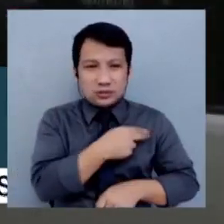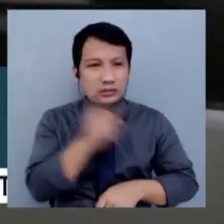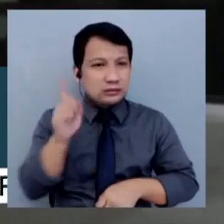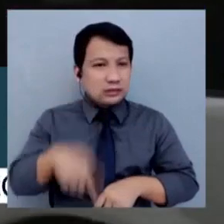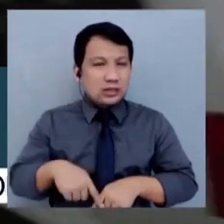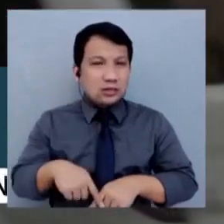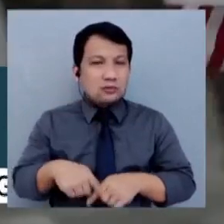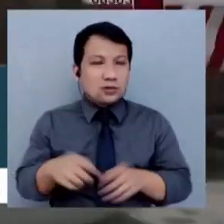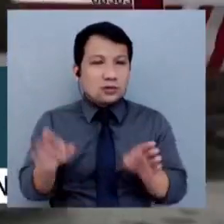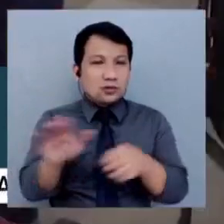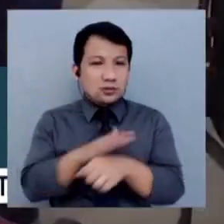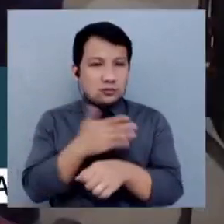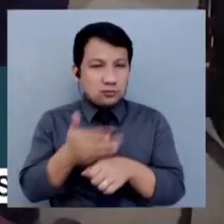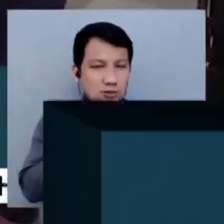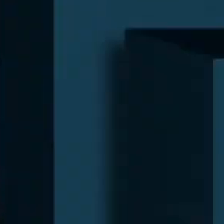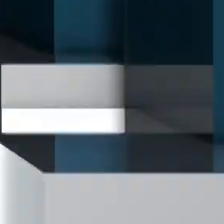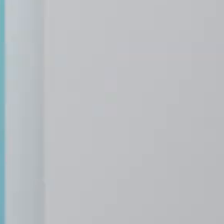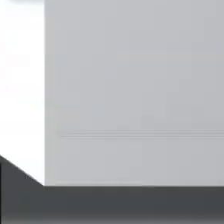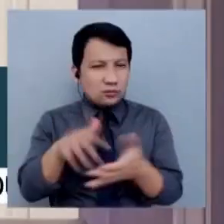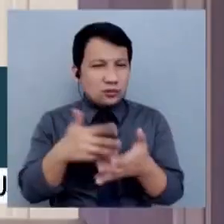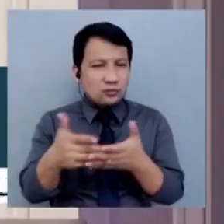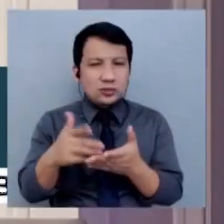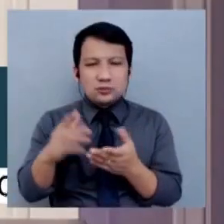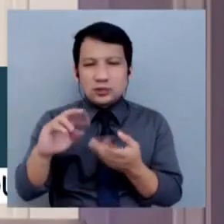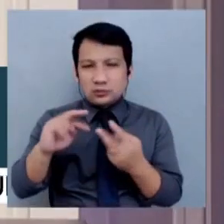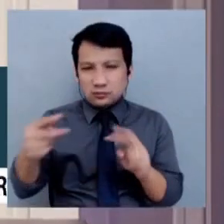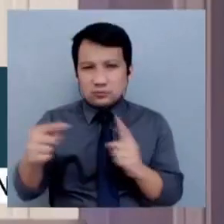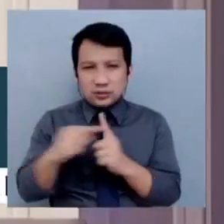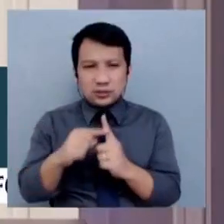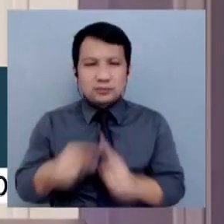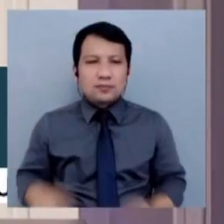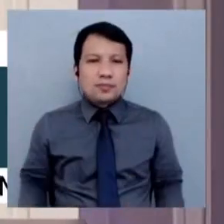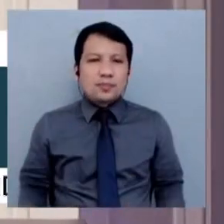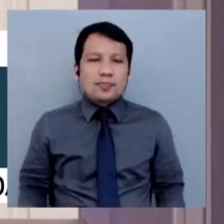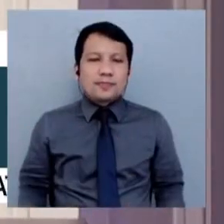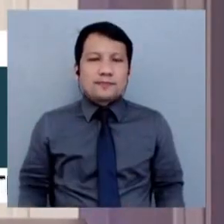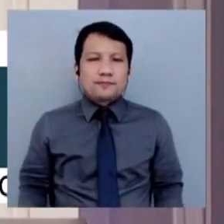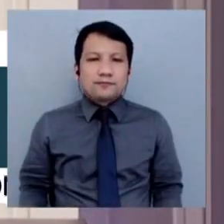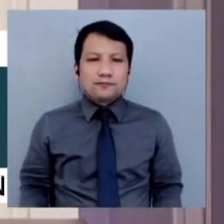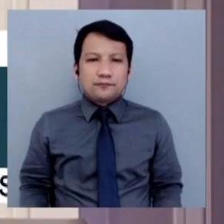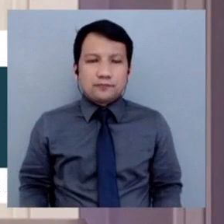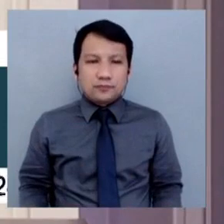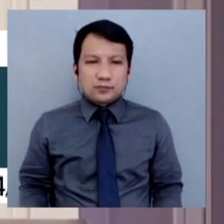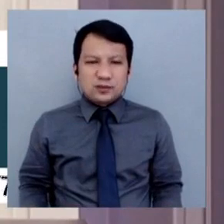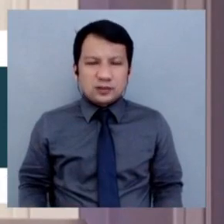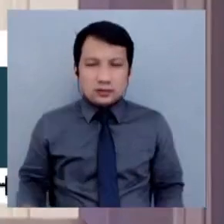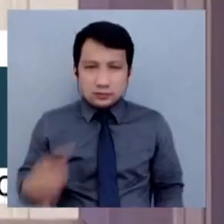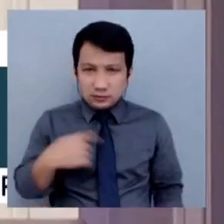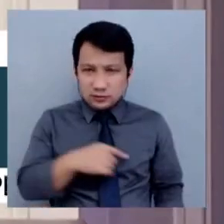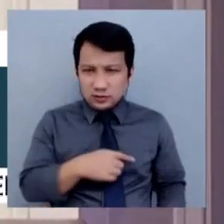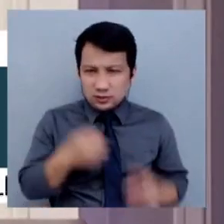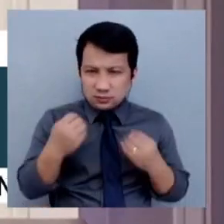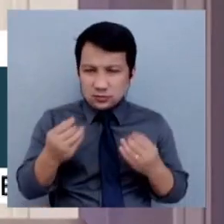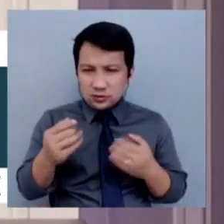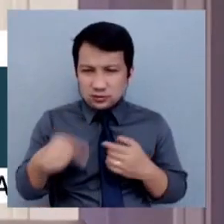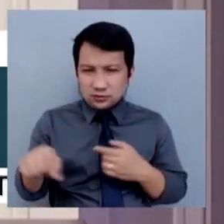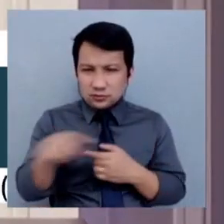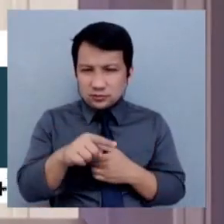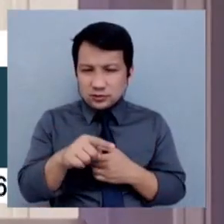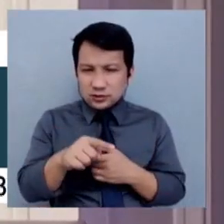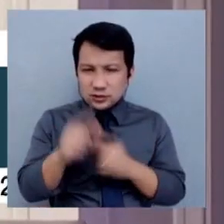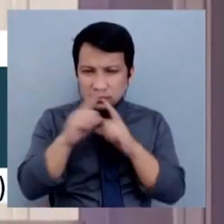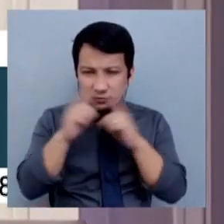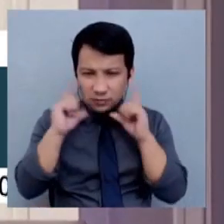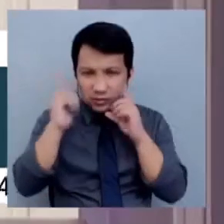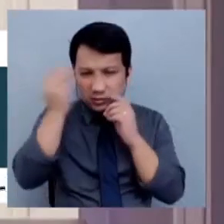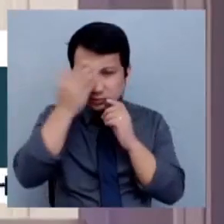overrun by cases. That's why we stockpiled and pre-positioned millions of gowns, gloves, masks, and